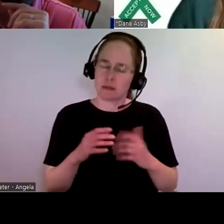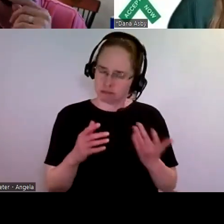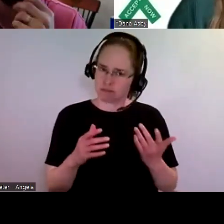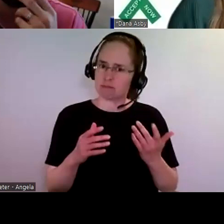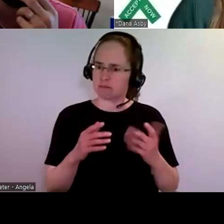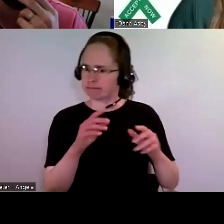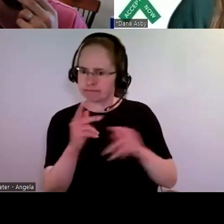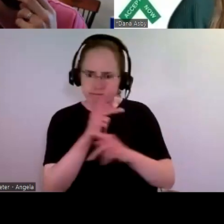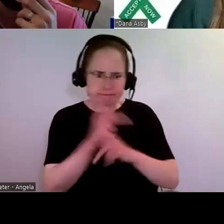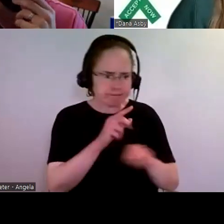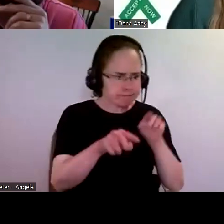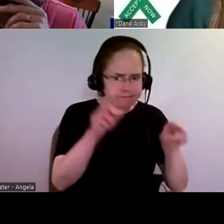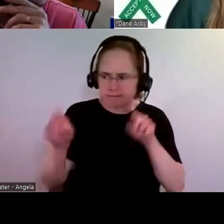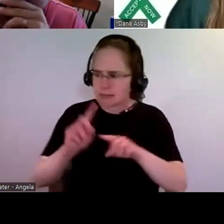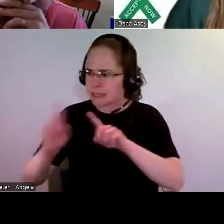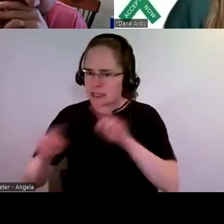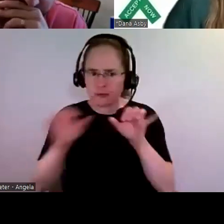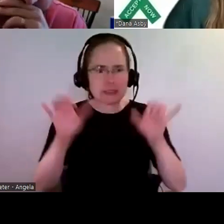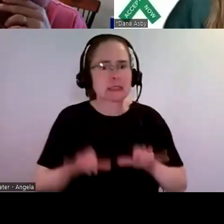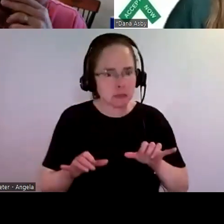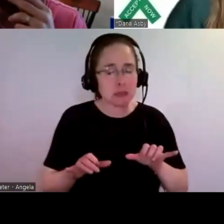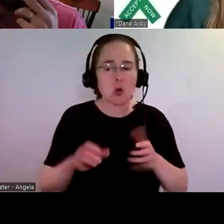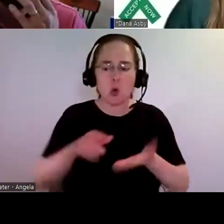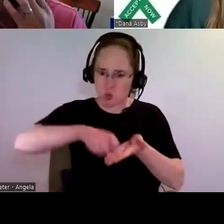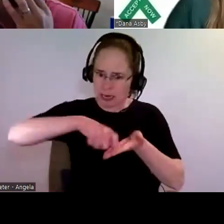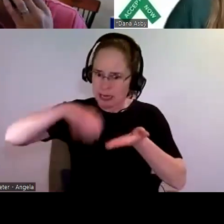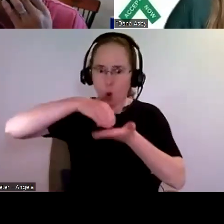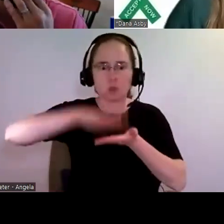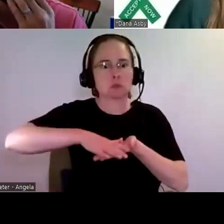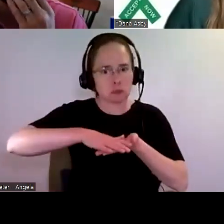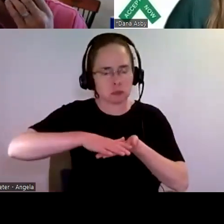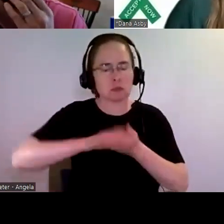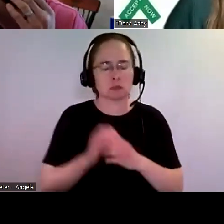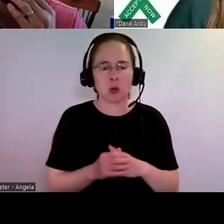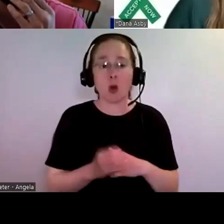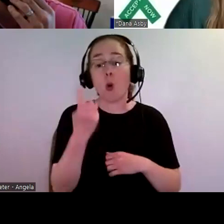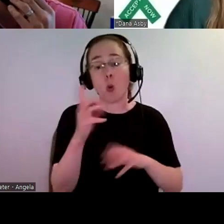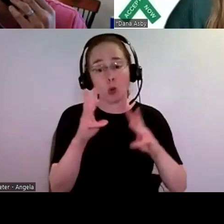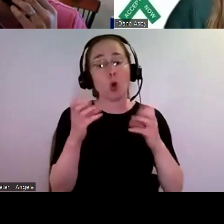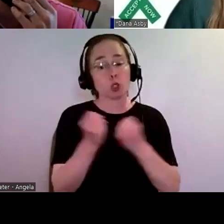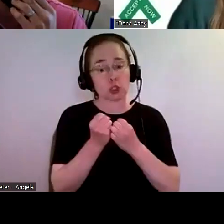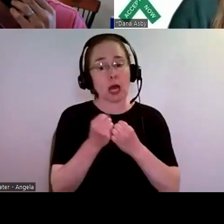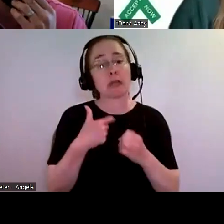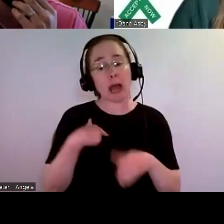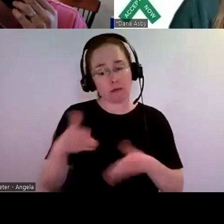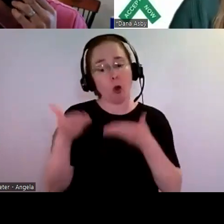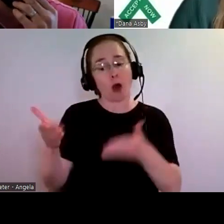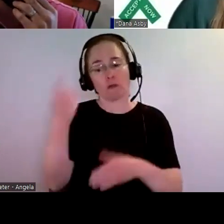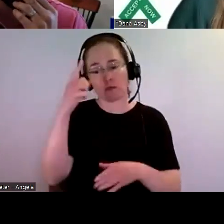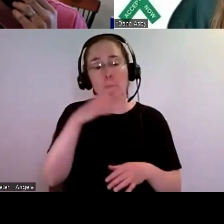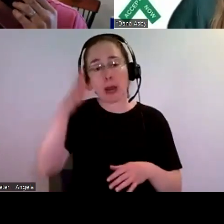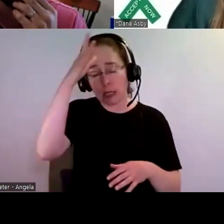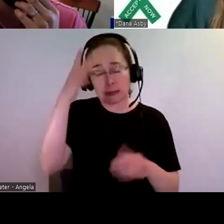different systems that you may have to interact with and write things down. One of the workshops that I've given to parents is